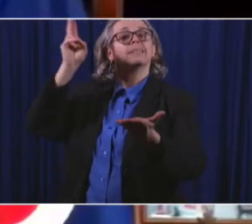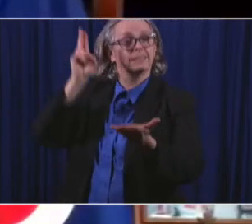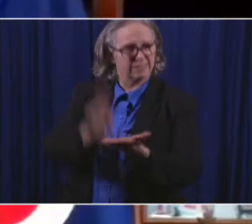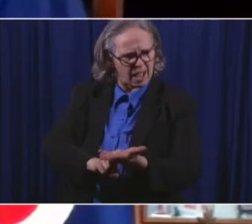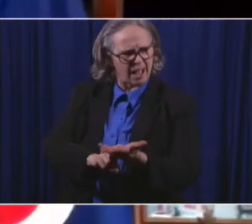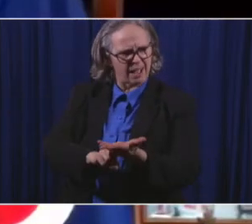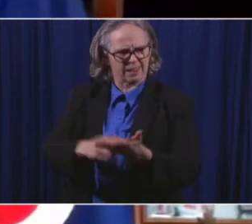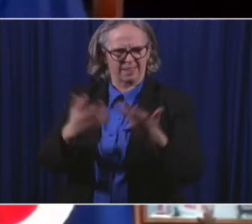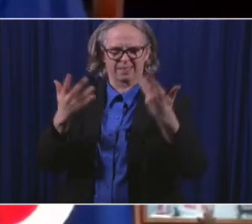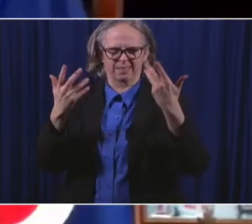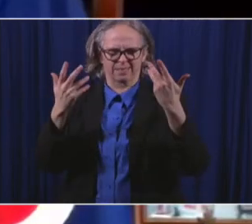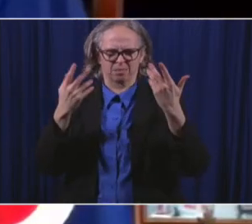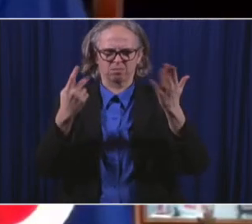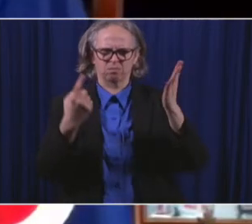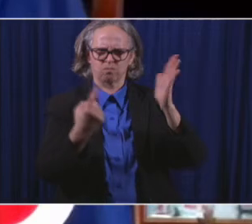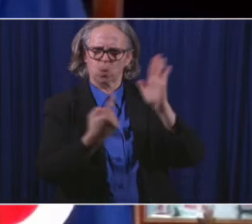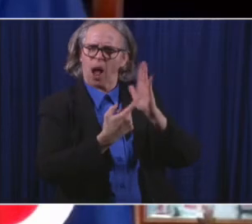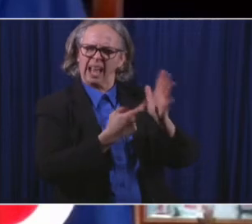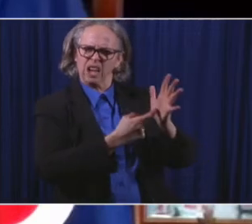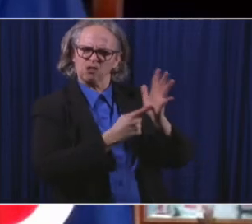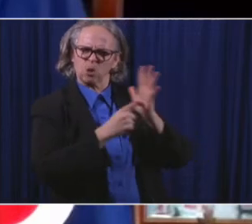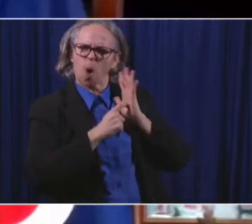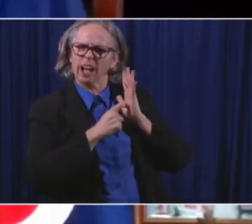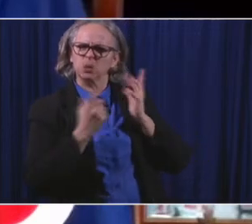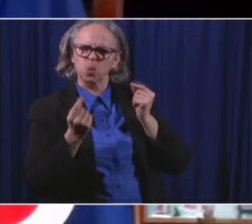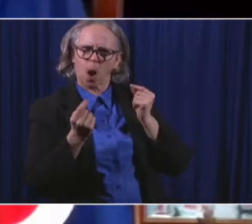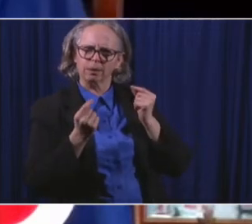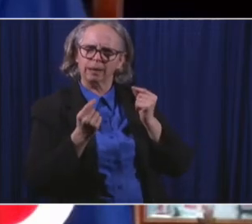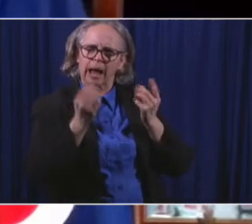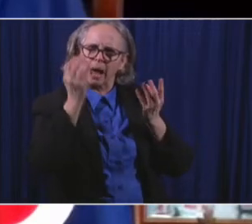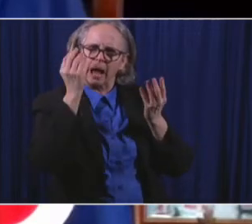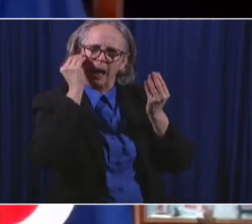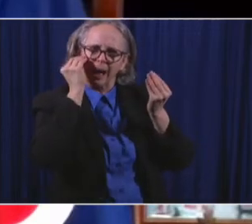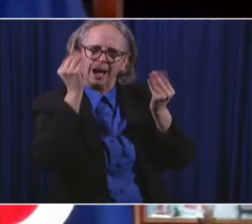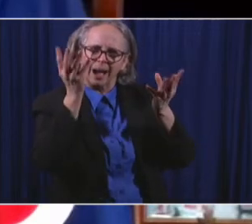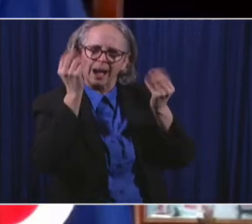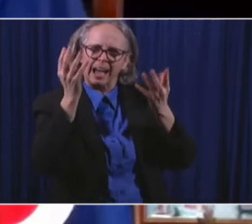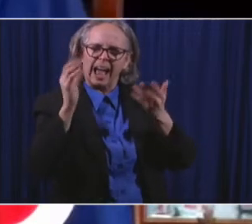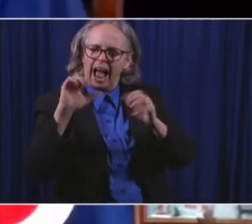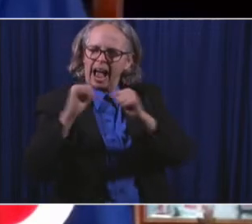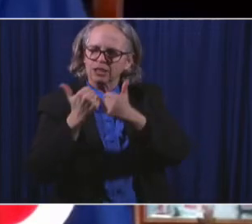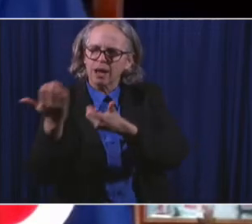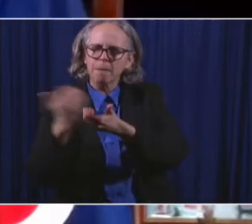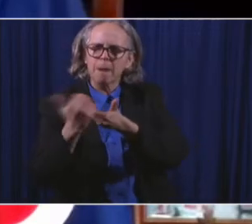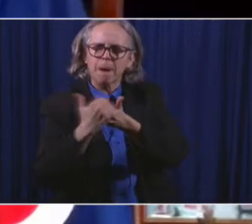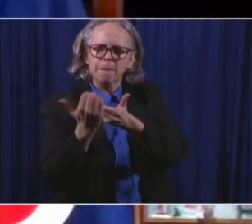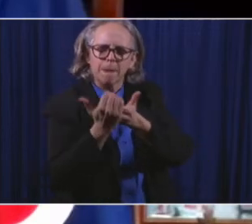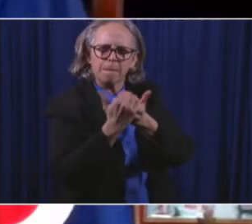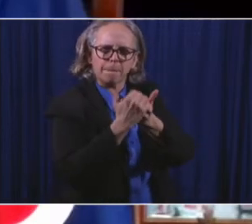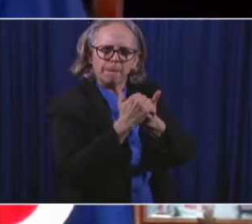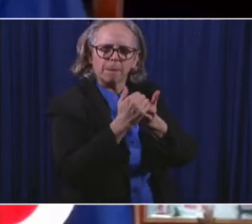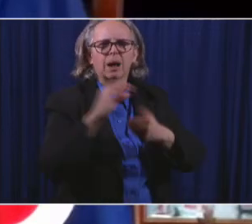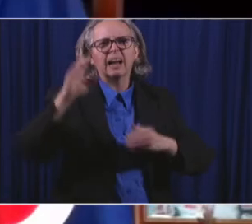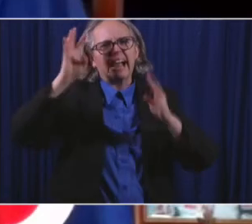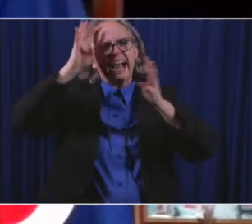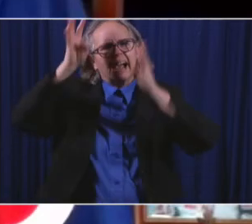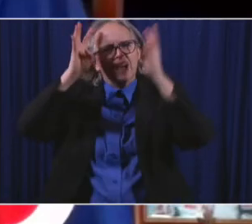to require all of the agencies to get on the Innovate Ohio platform to prepare this information, and they have.